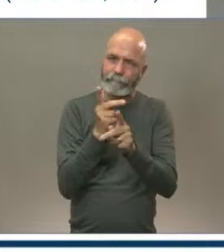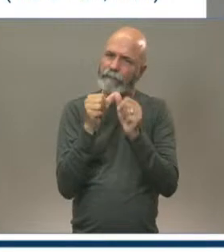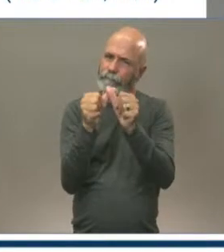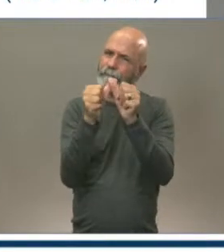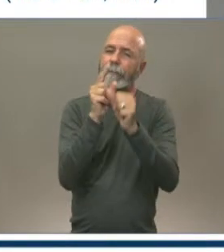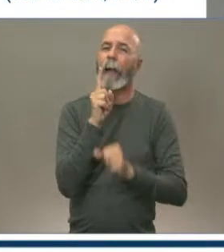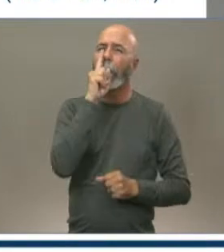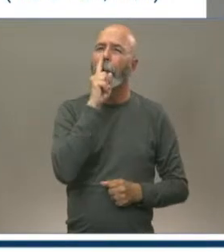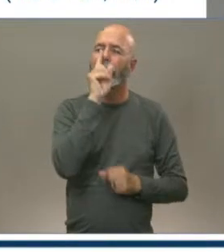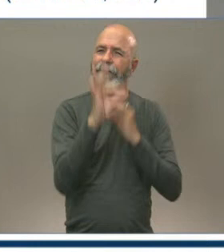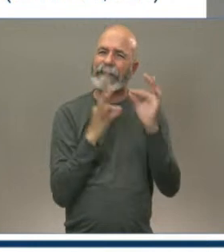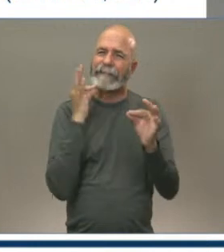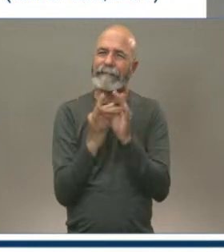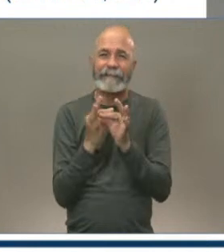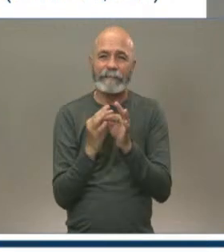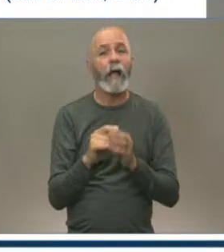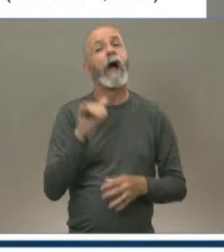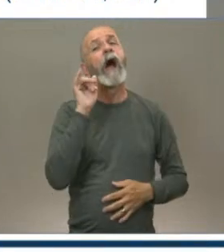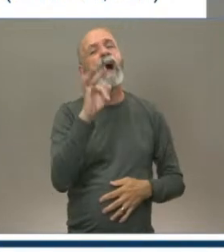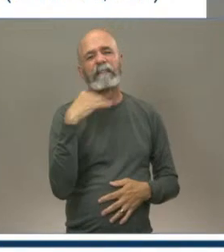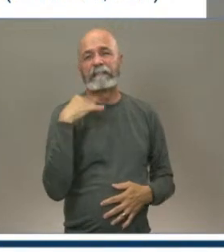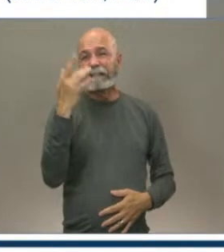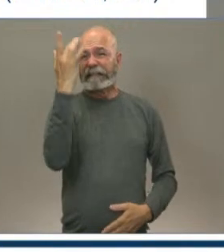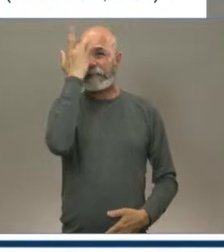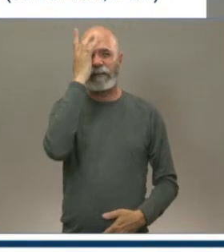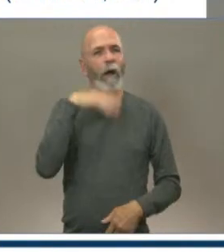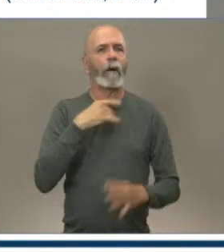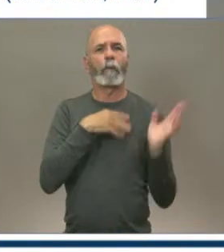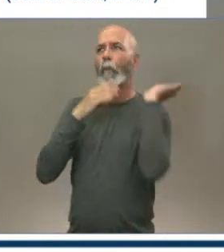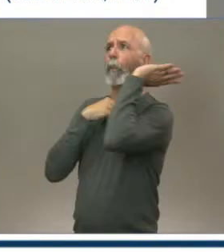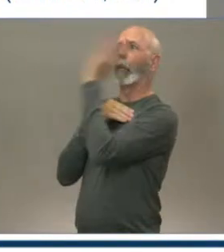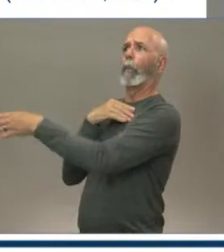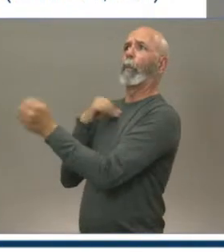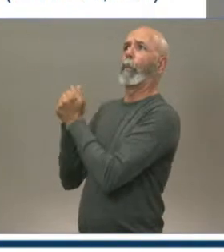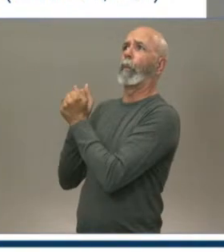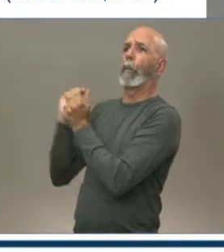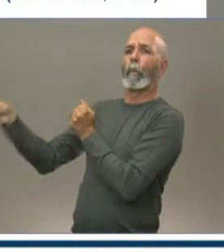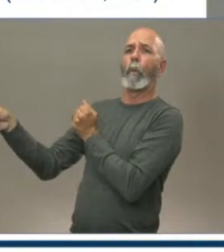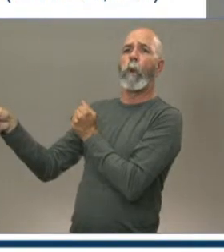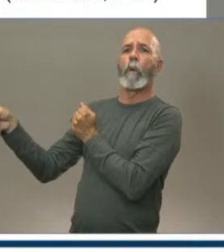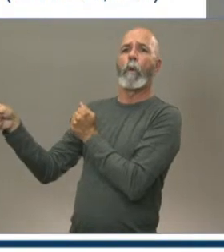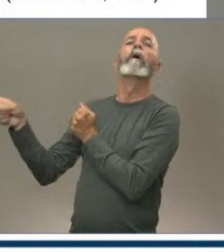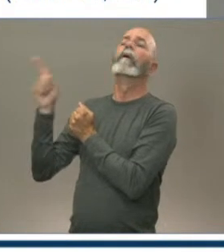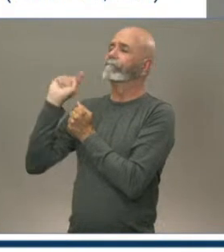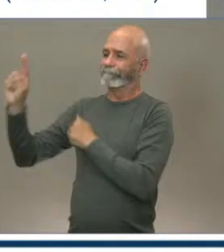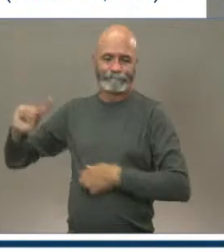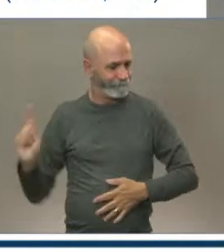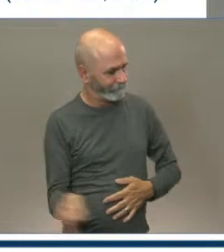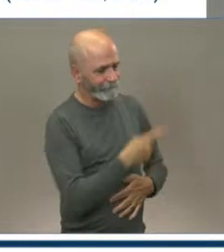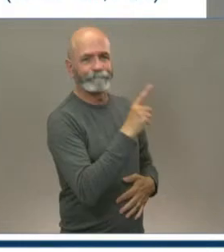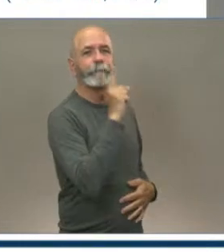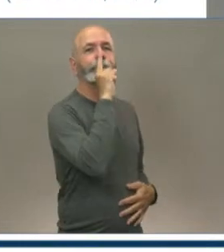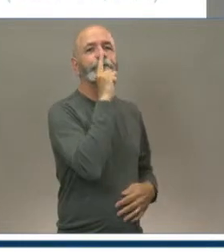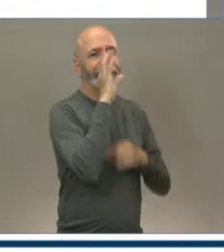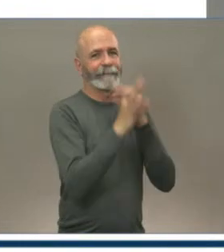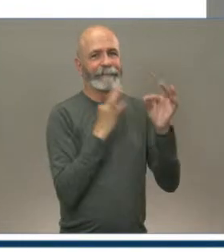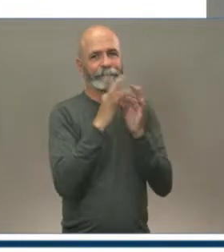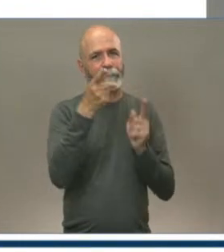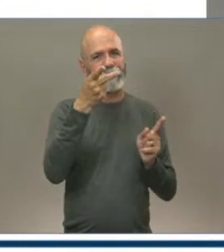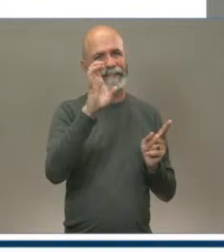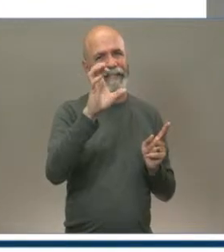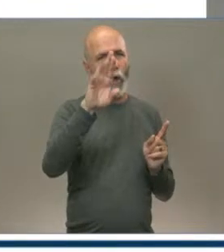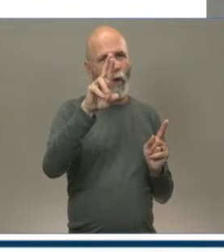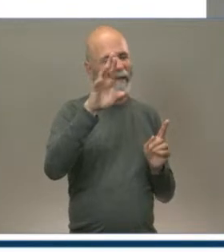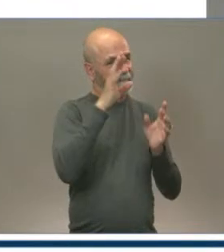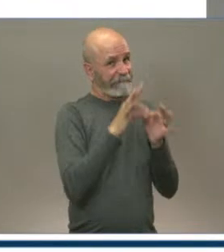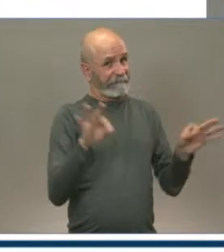close contact of a case, isolate and book a test at a primary assessment center. Public Health issues notices